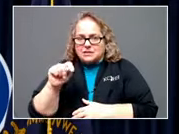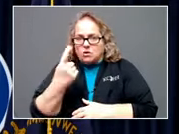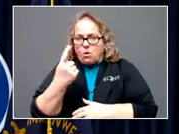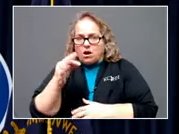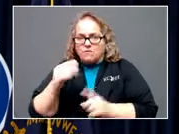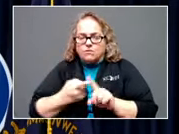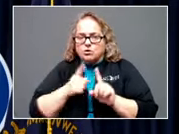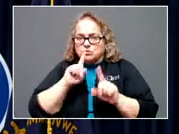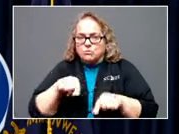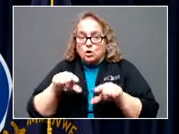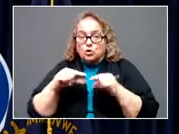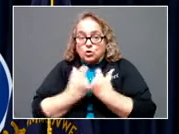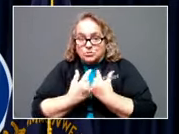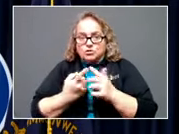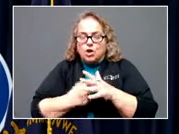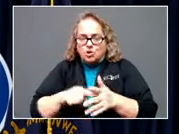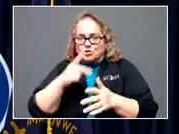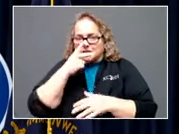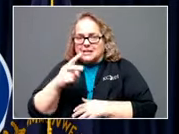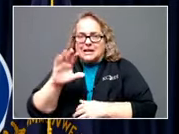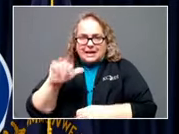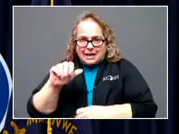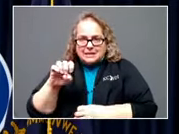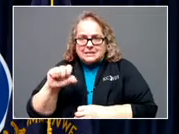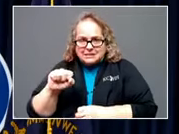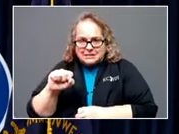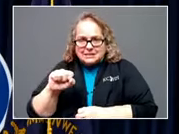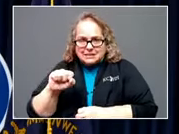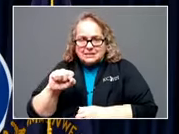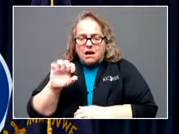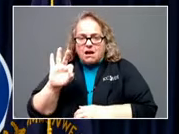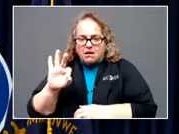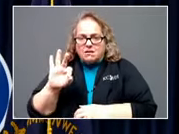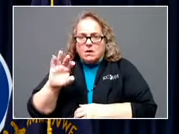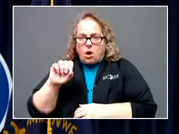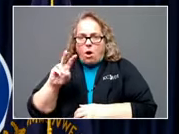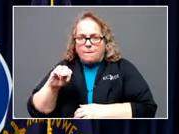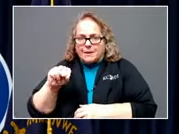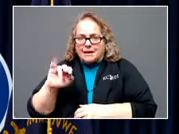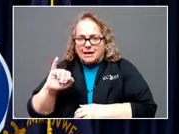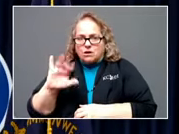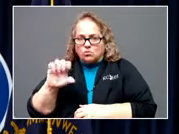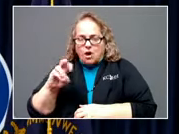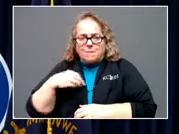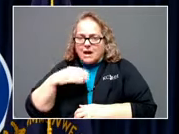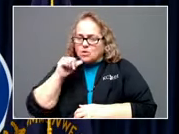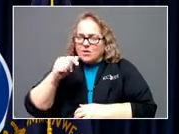started seeing cases of Omicron. I wouldn't call it an outbreak because it hasn't hit their